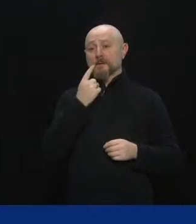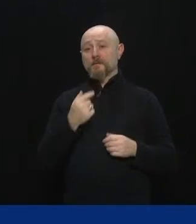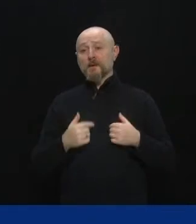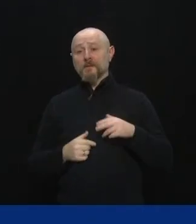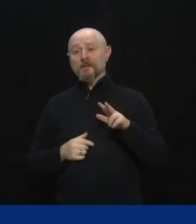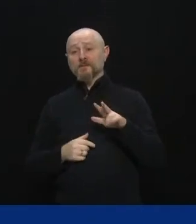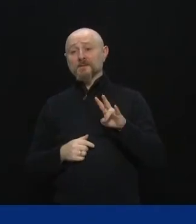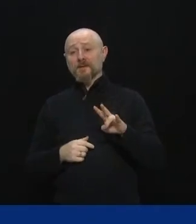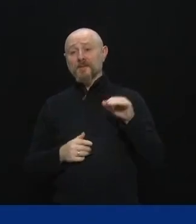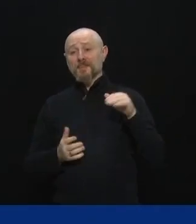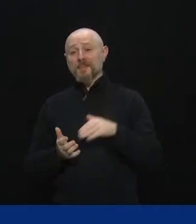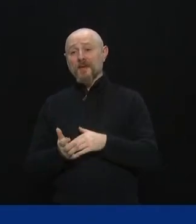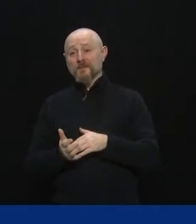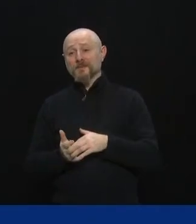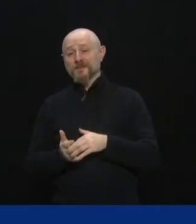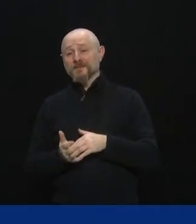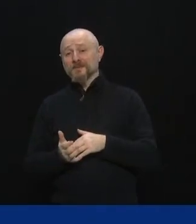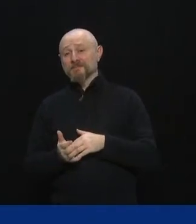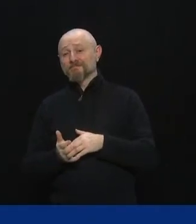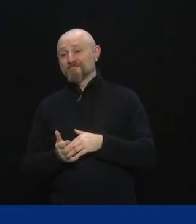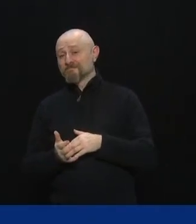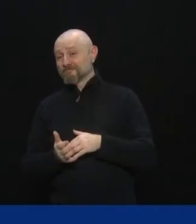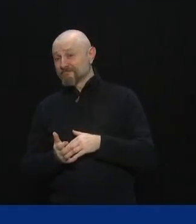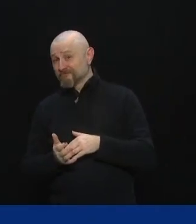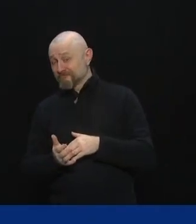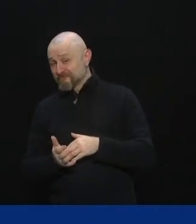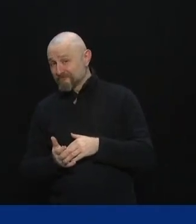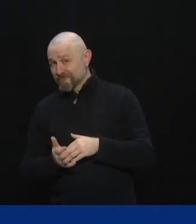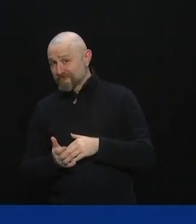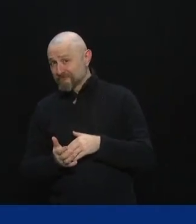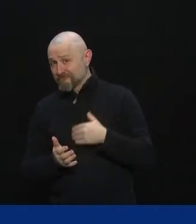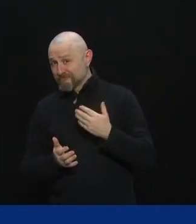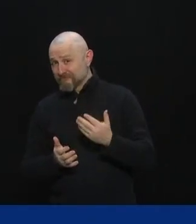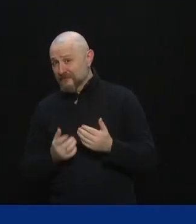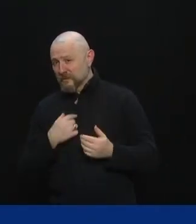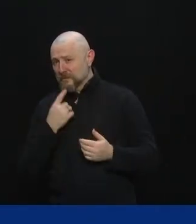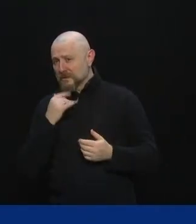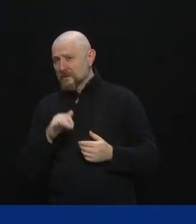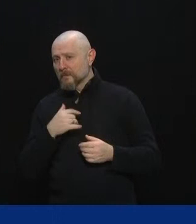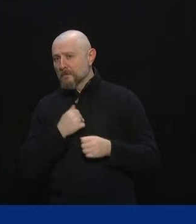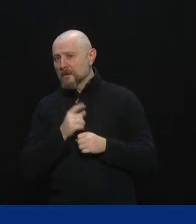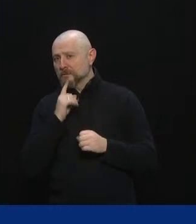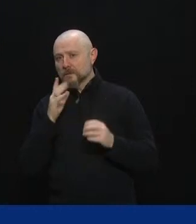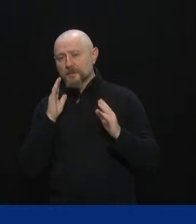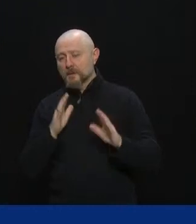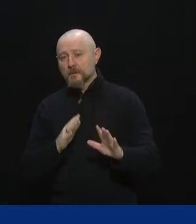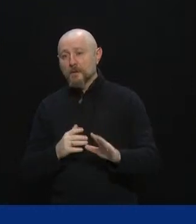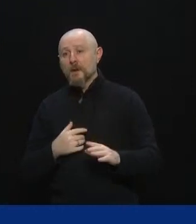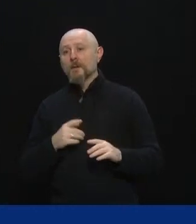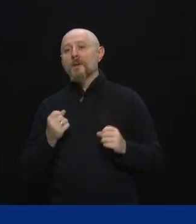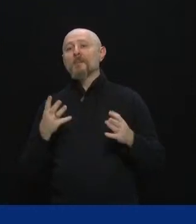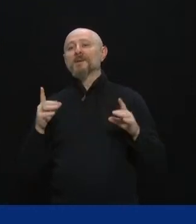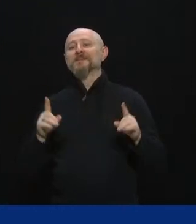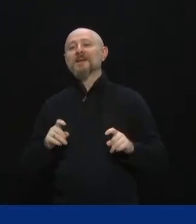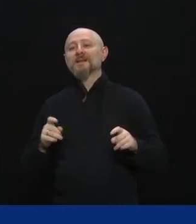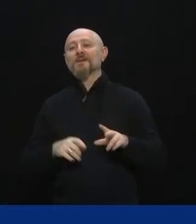37,000 cases we did out there. Did anybody catch that? I was just doing that to see if you're paying attention. It's 377,000. So I just wanted to correct the record